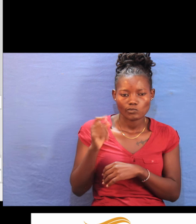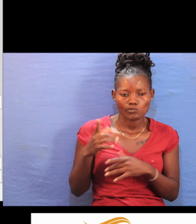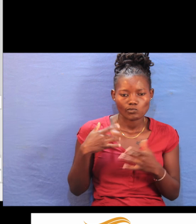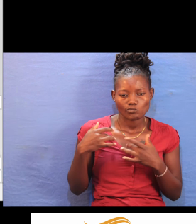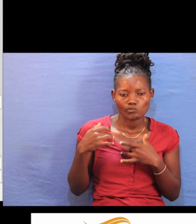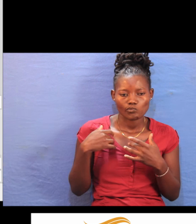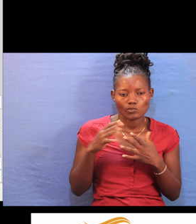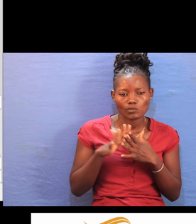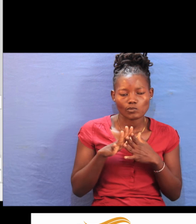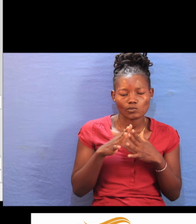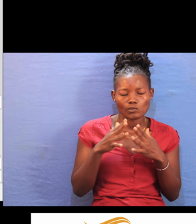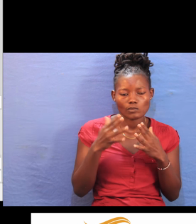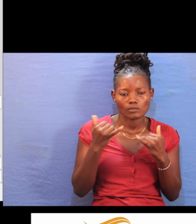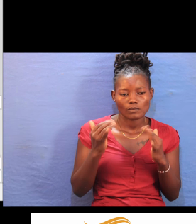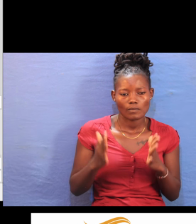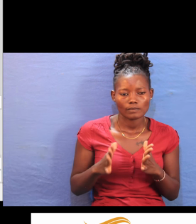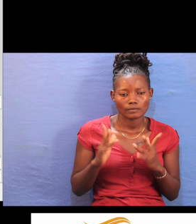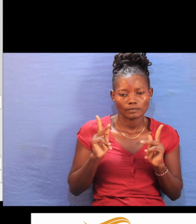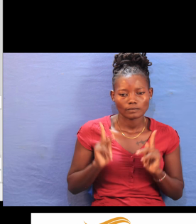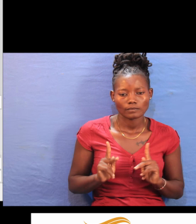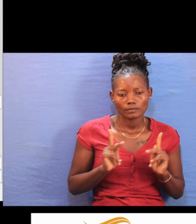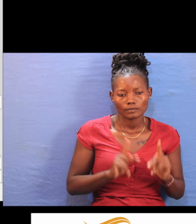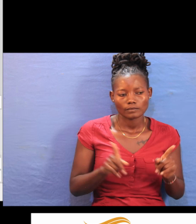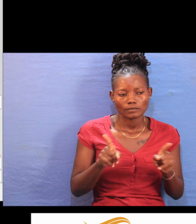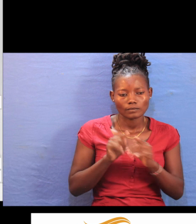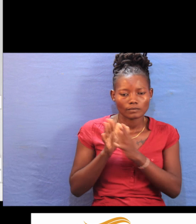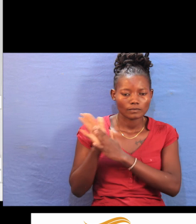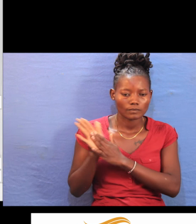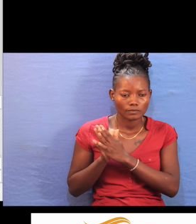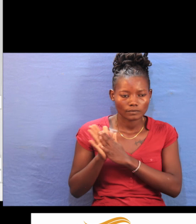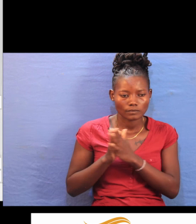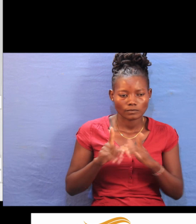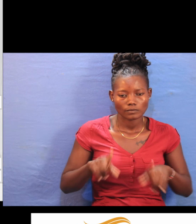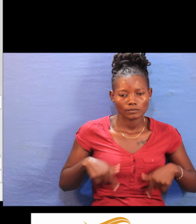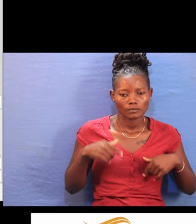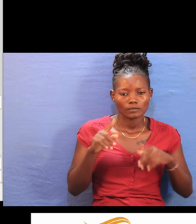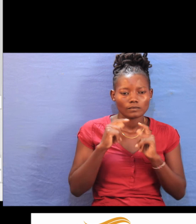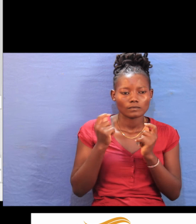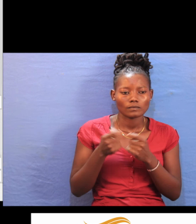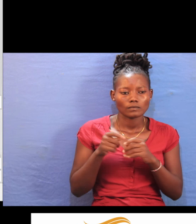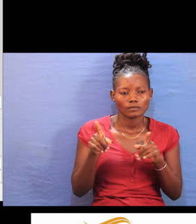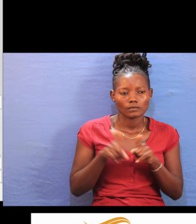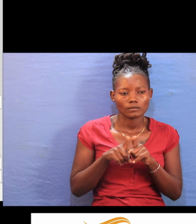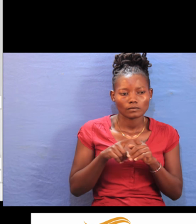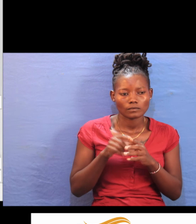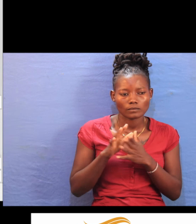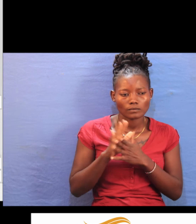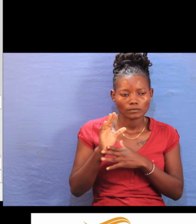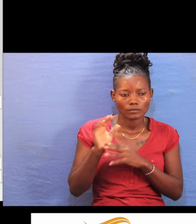goal. Write down what you're going to do, but be flexible because it may need to change.